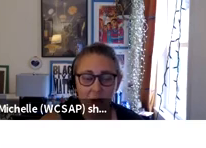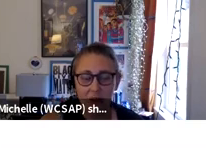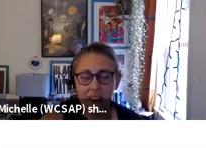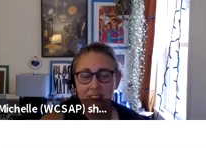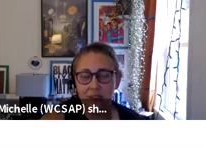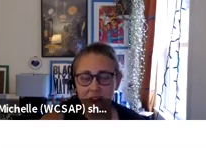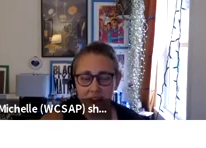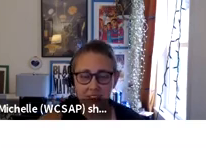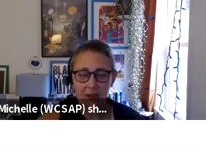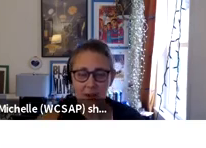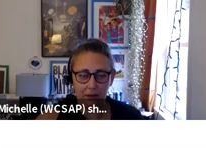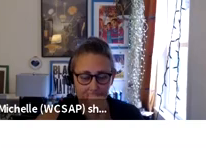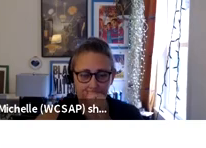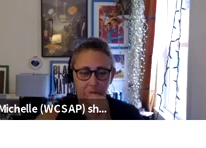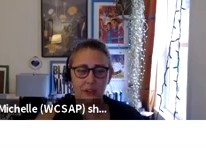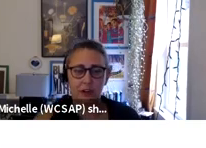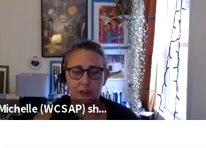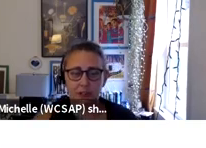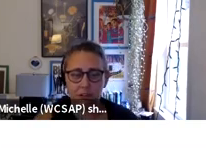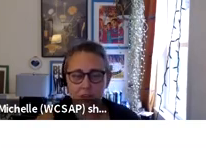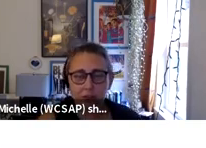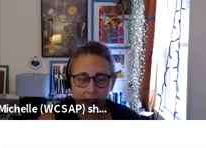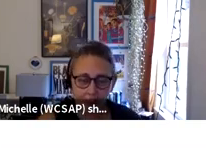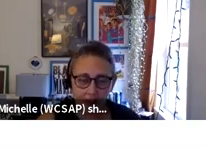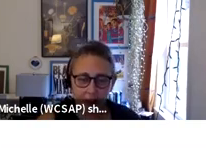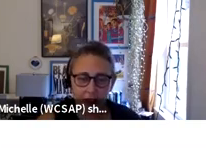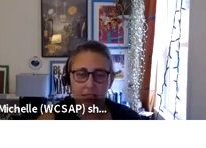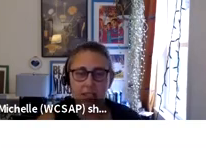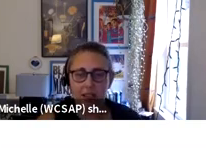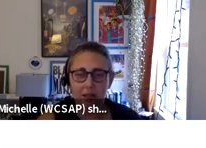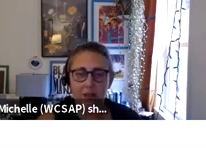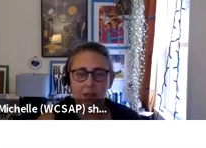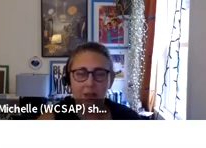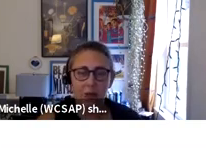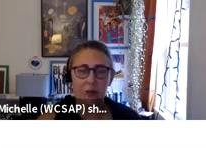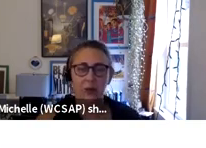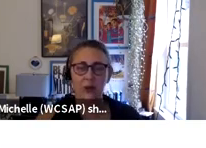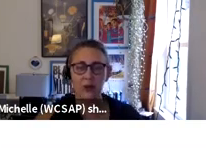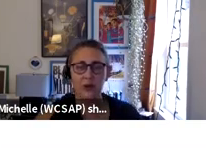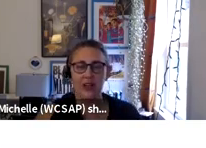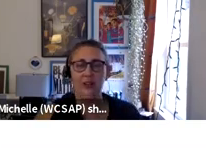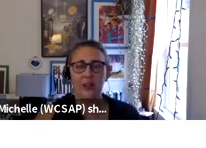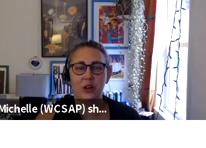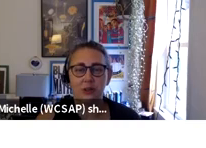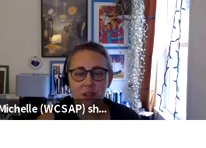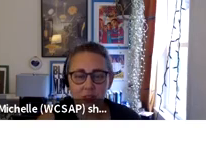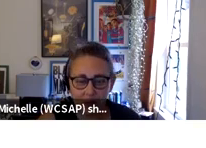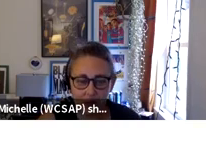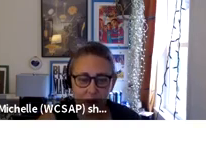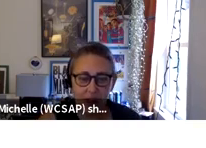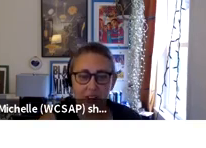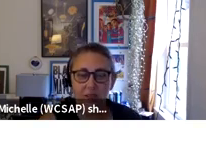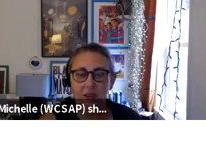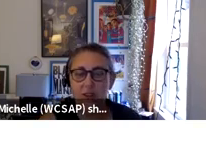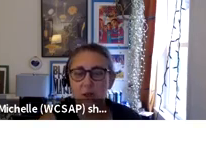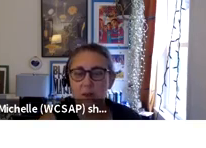Oh, Sol, this is interesting too, about when you started doing trafficking work, You were told never to show facial expressions